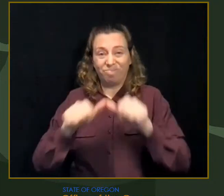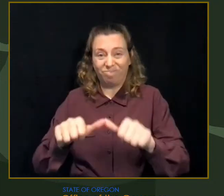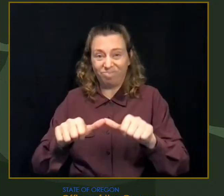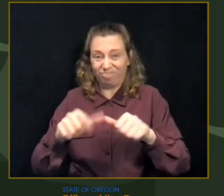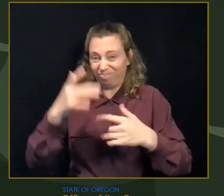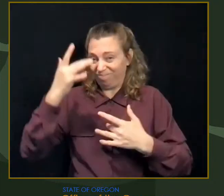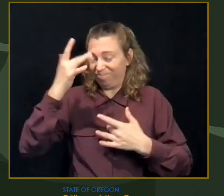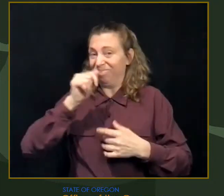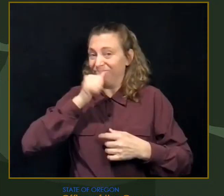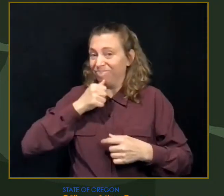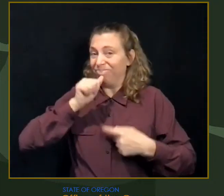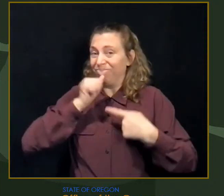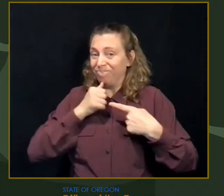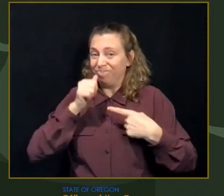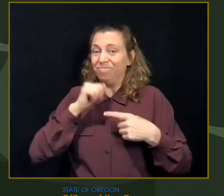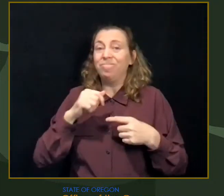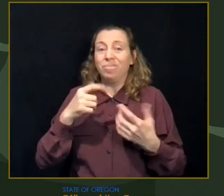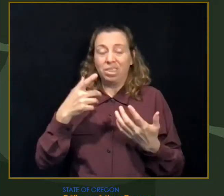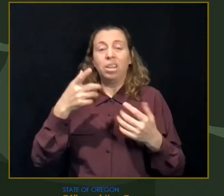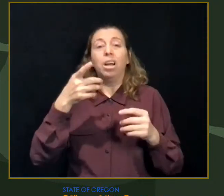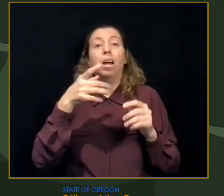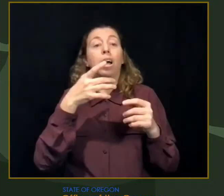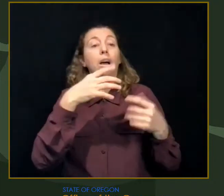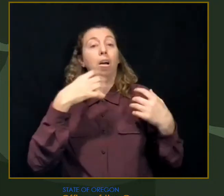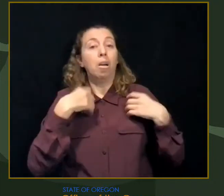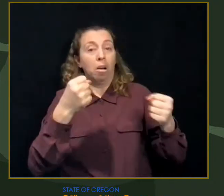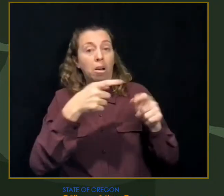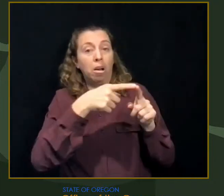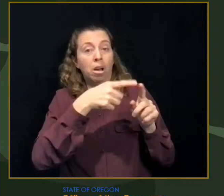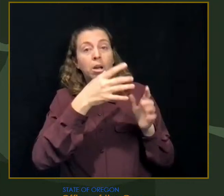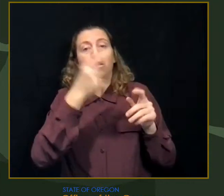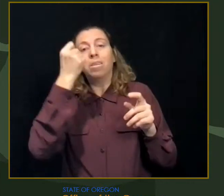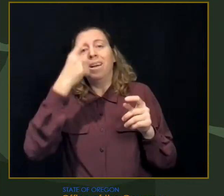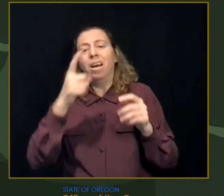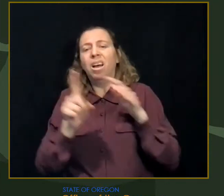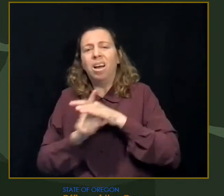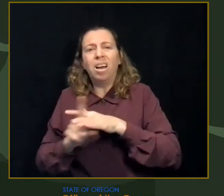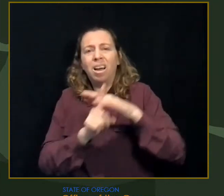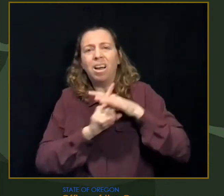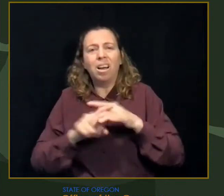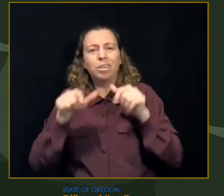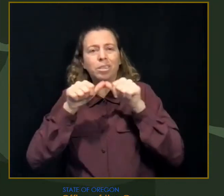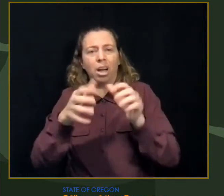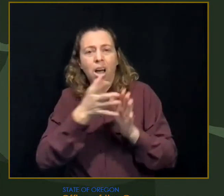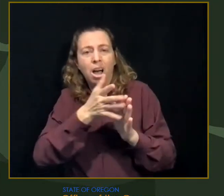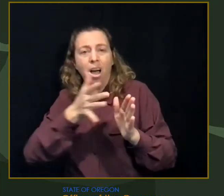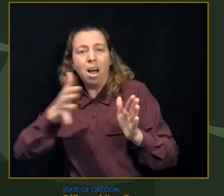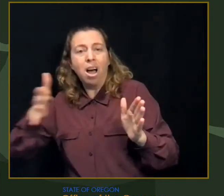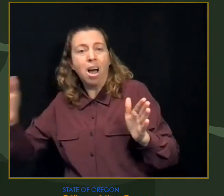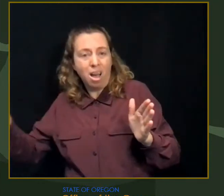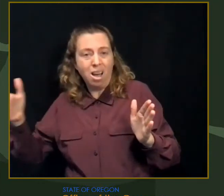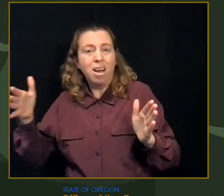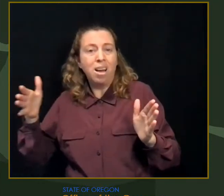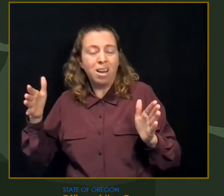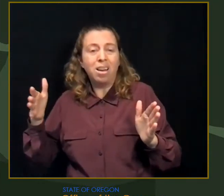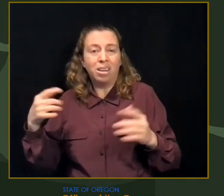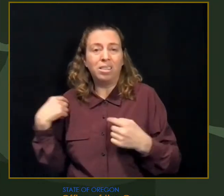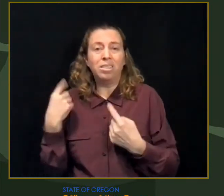scariest experiences for me because I was severely affected in many